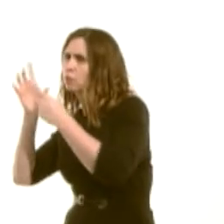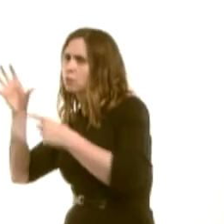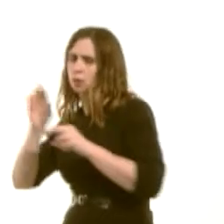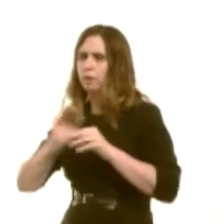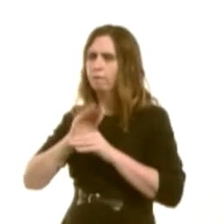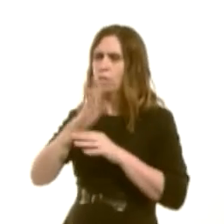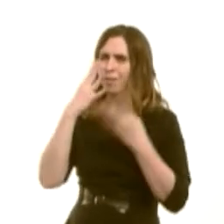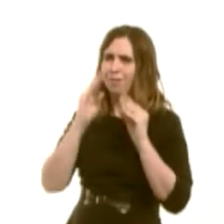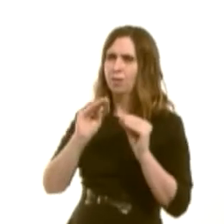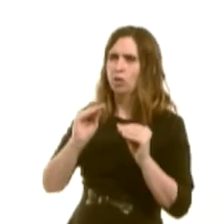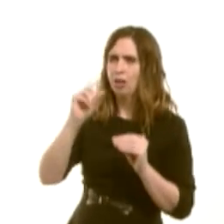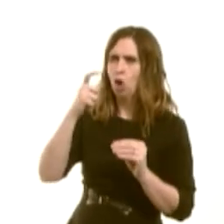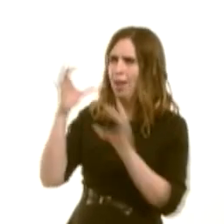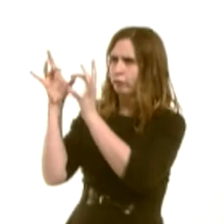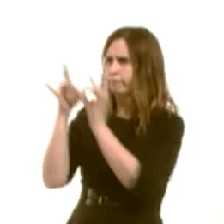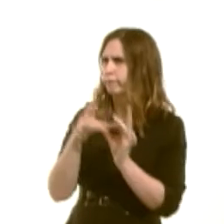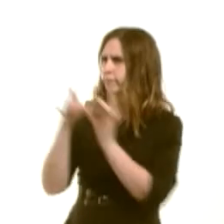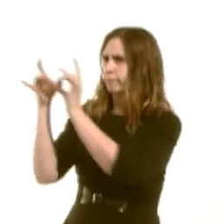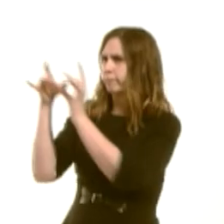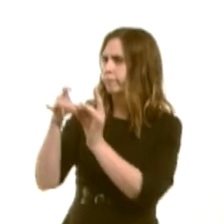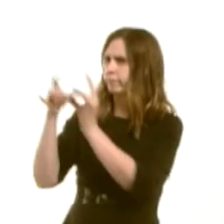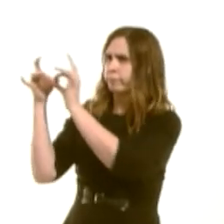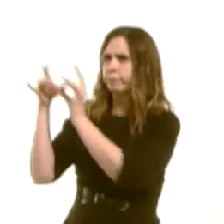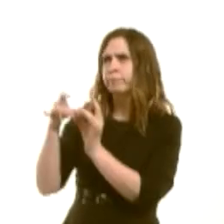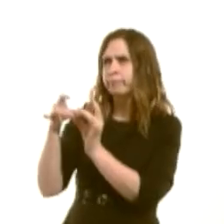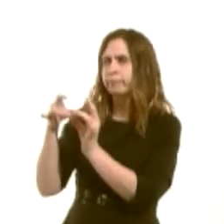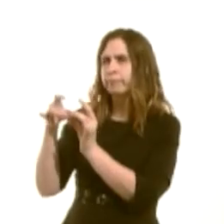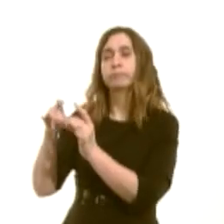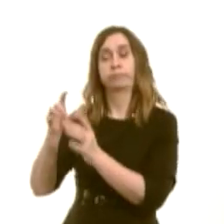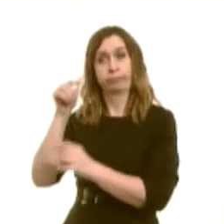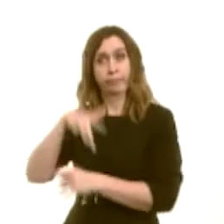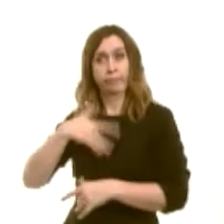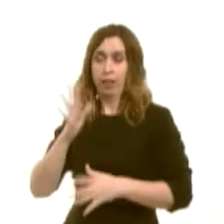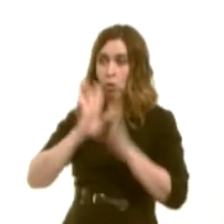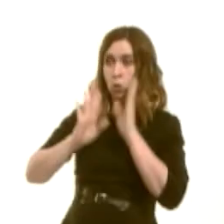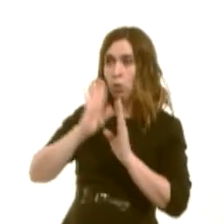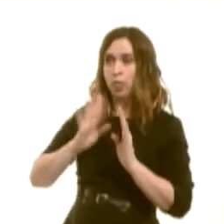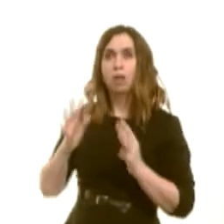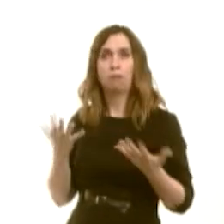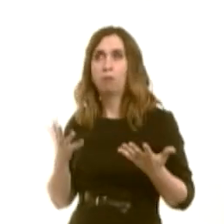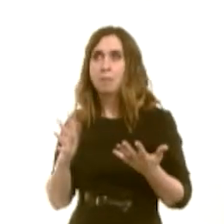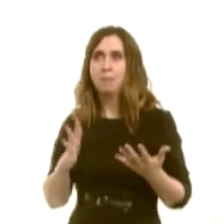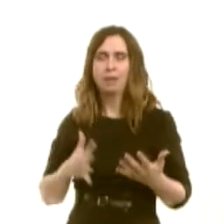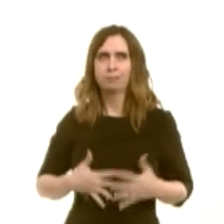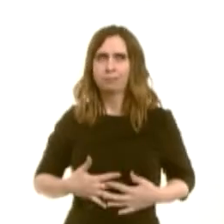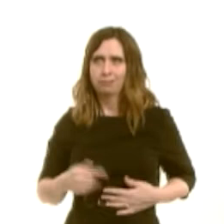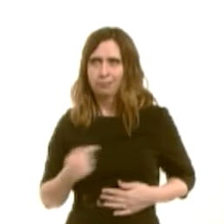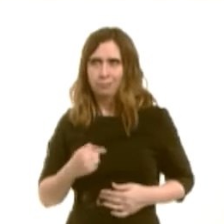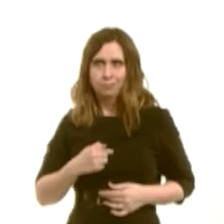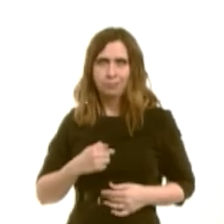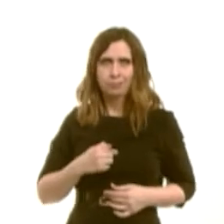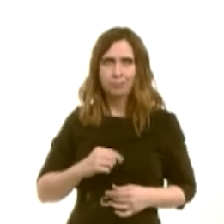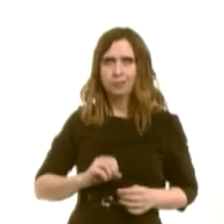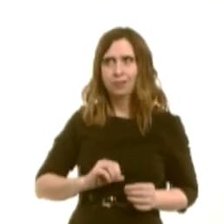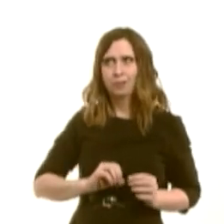education colleges and universities. I welcome that. I think it gives an opportunity to many young people who perhaps don't have the confidence to move away from